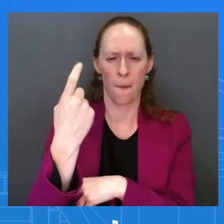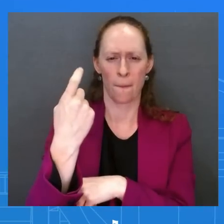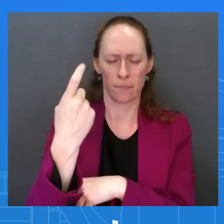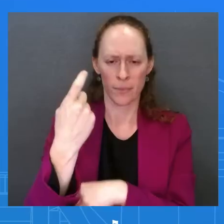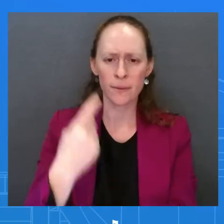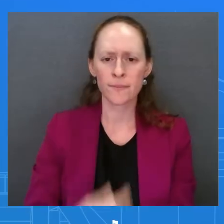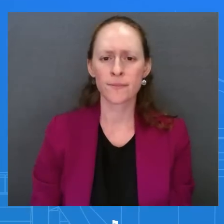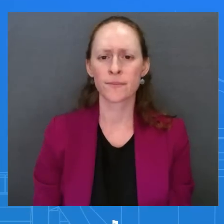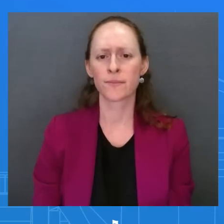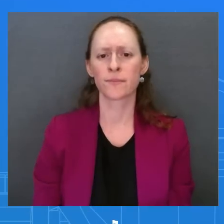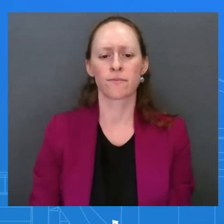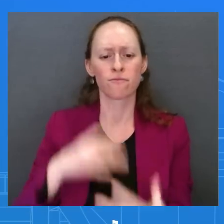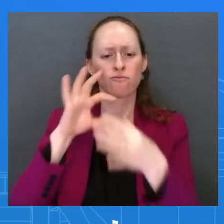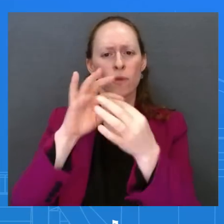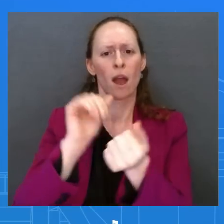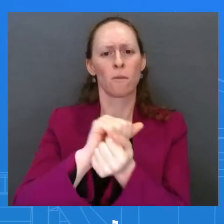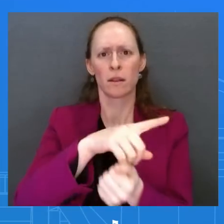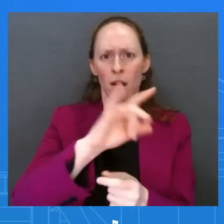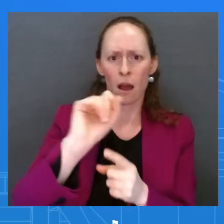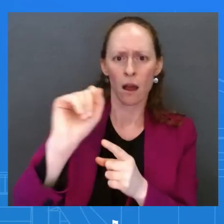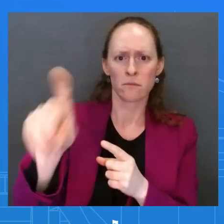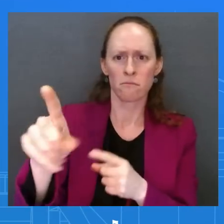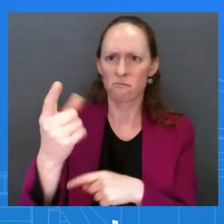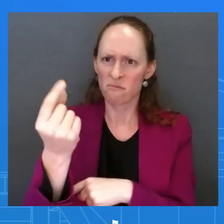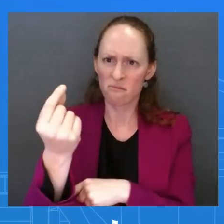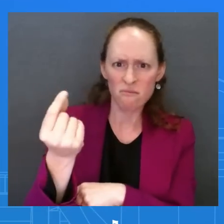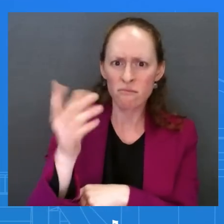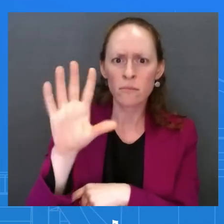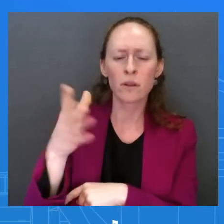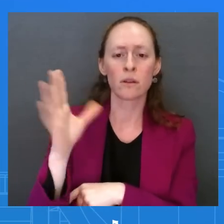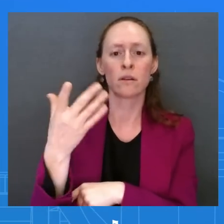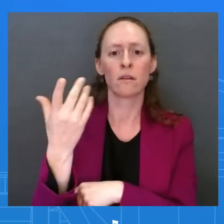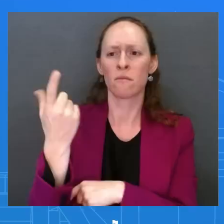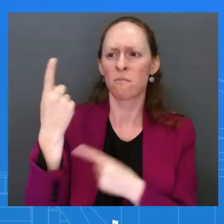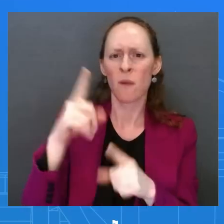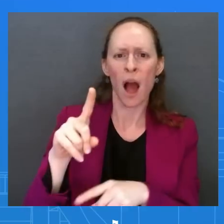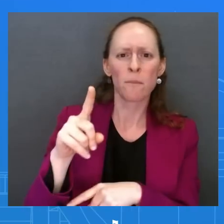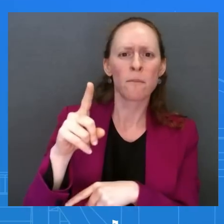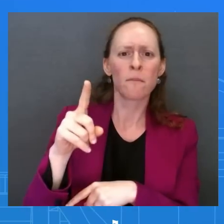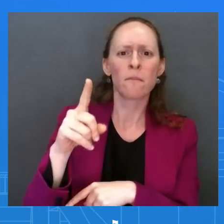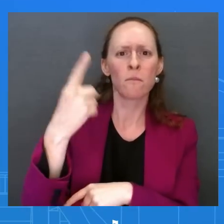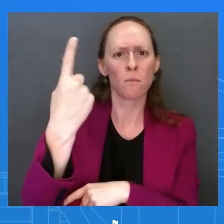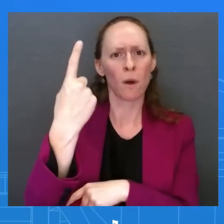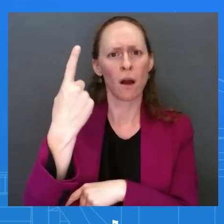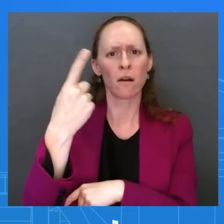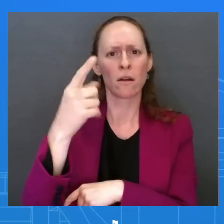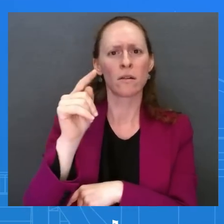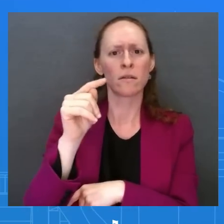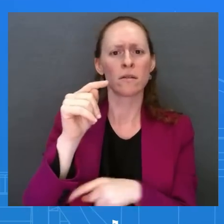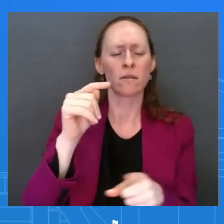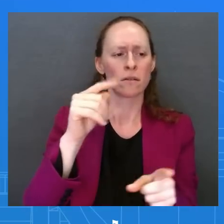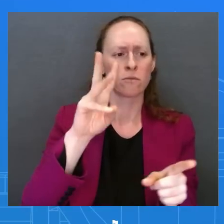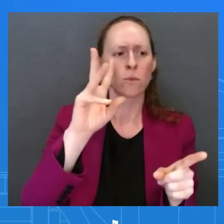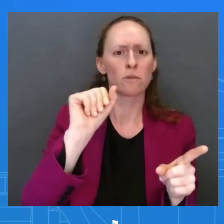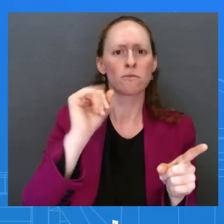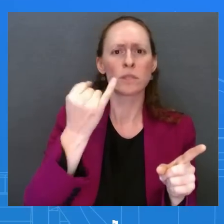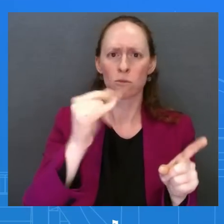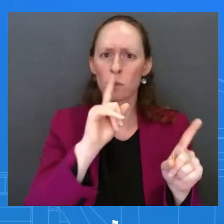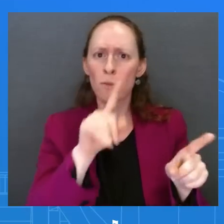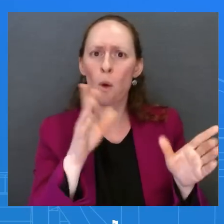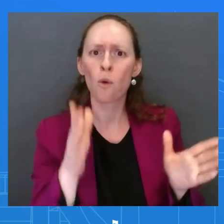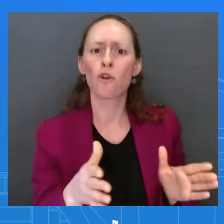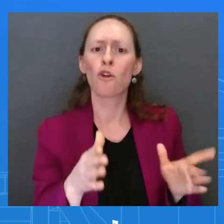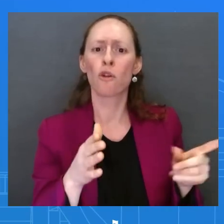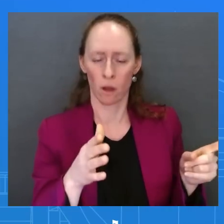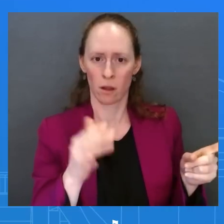dealing with since Thursday. So I just want to just reiterate a little bit what John said, is that we're certainly here at the White House under this